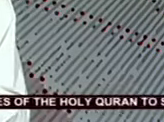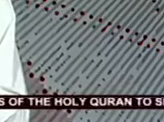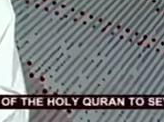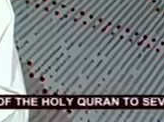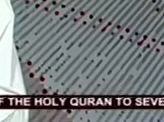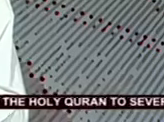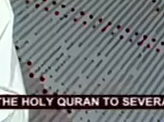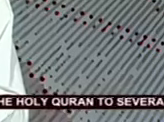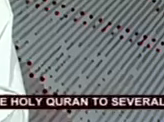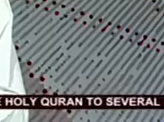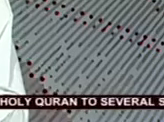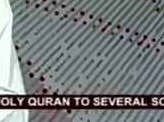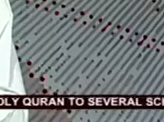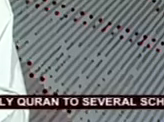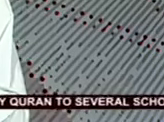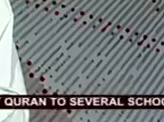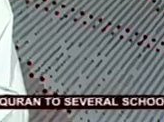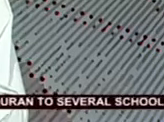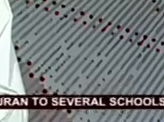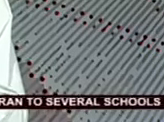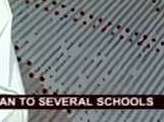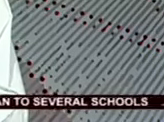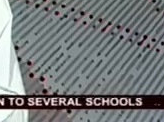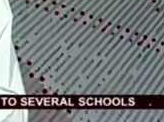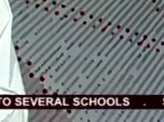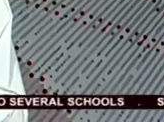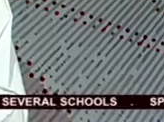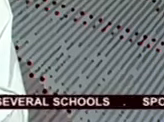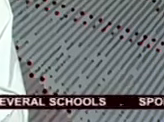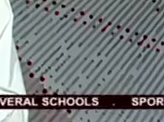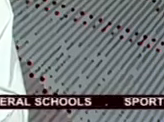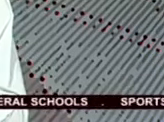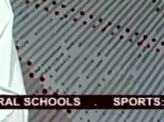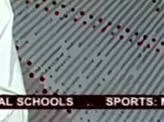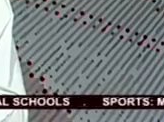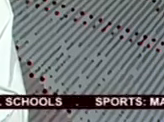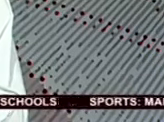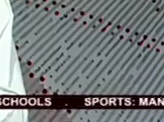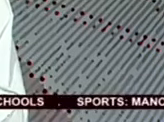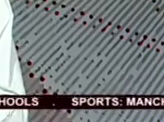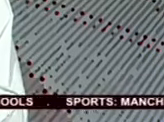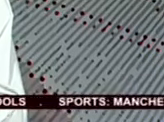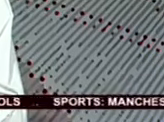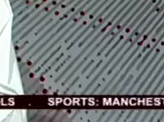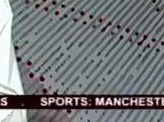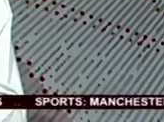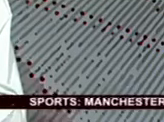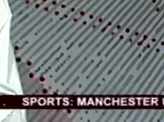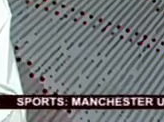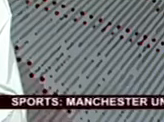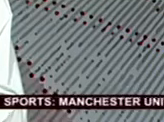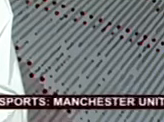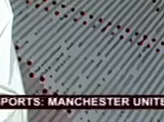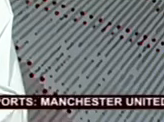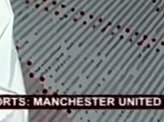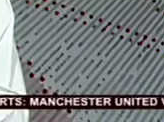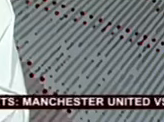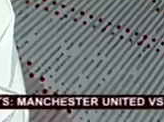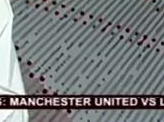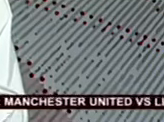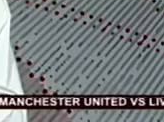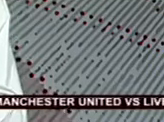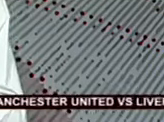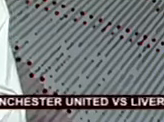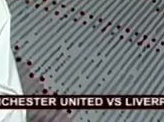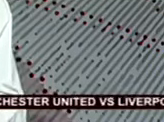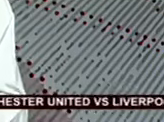yalonko min ya depas wolle mo companyete ka min ko ja oil e pour nyin kamal ronka alqur'ano nyin karona la tanko